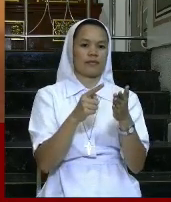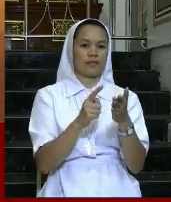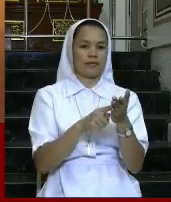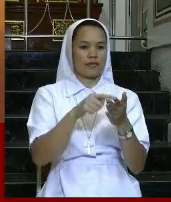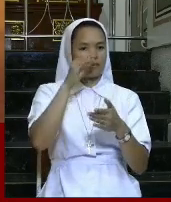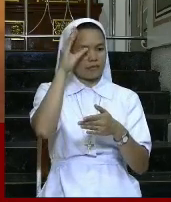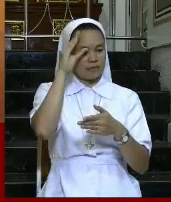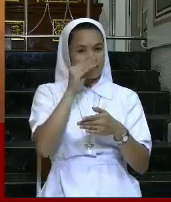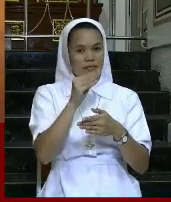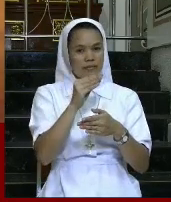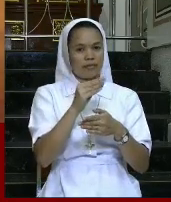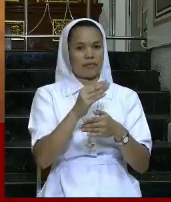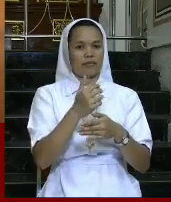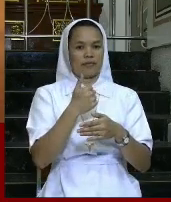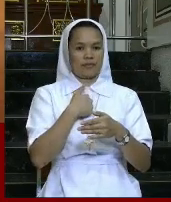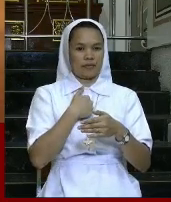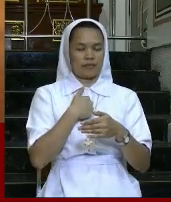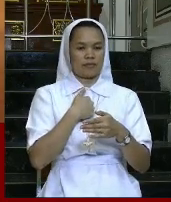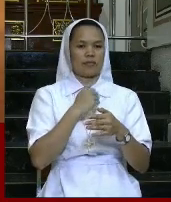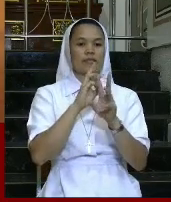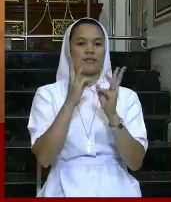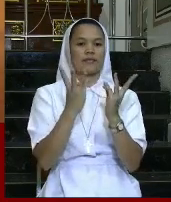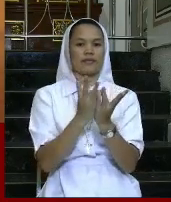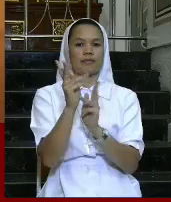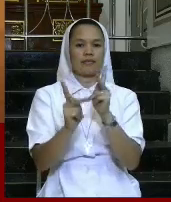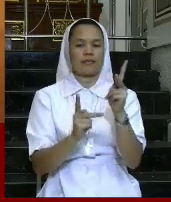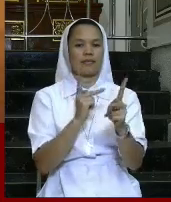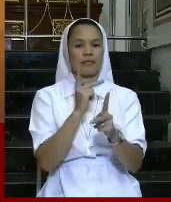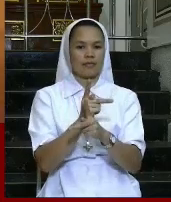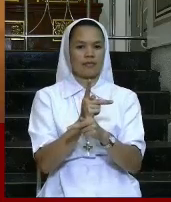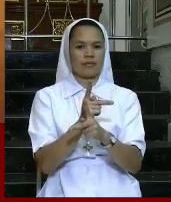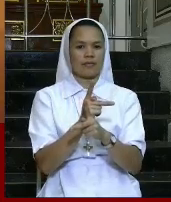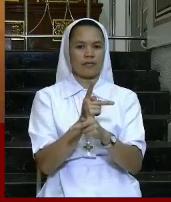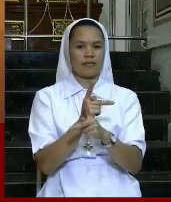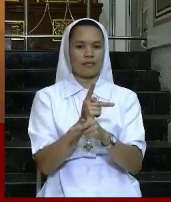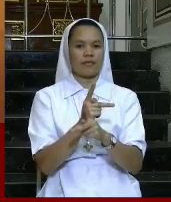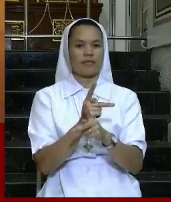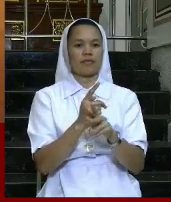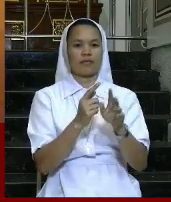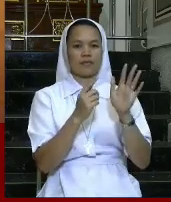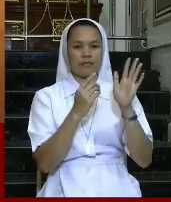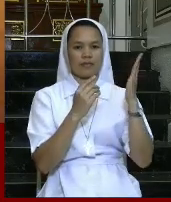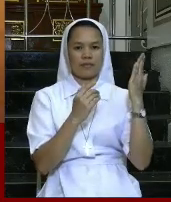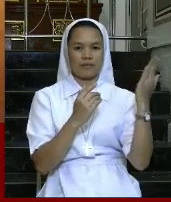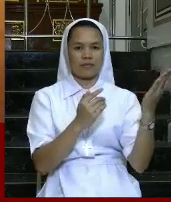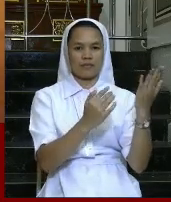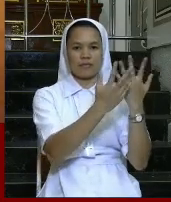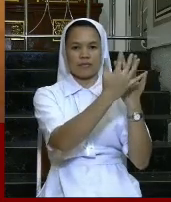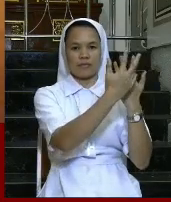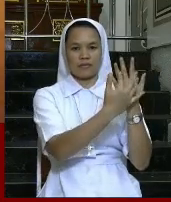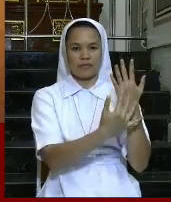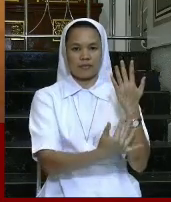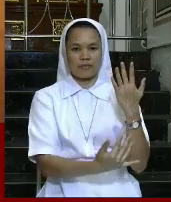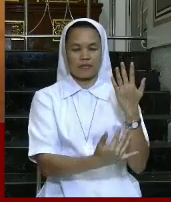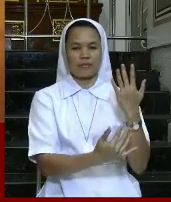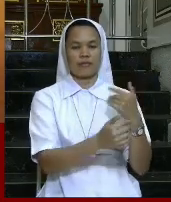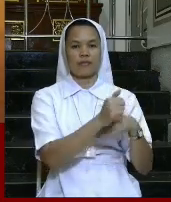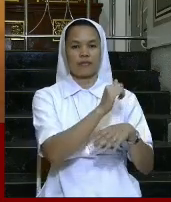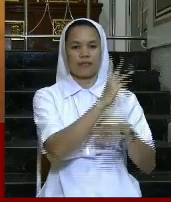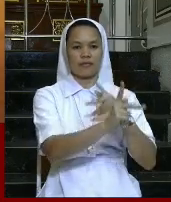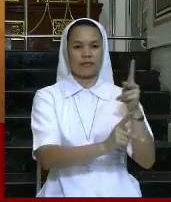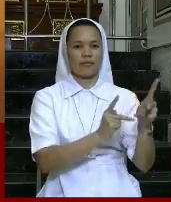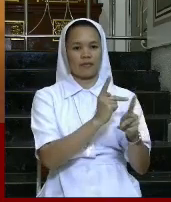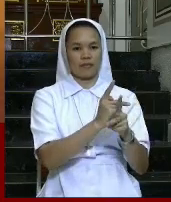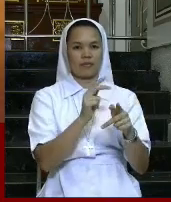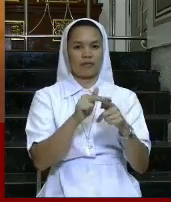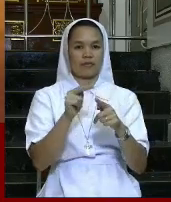Look to it yourselves. And the whole people said in reply, His blood be upon us and upon our children.